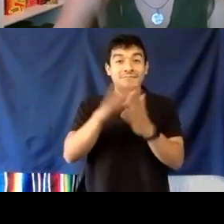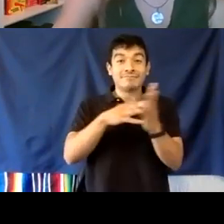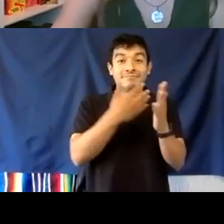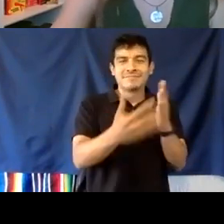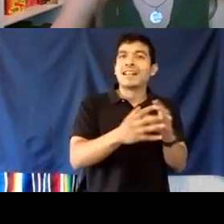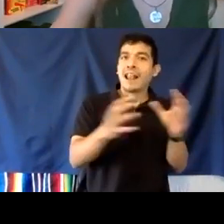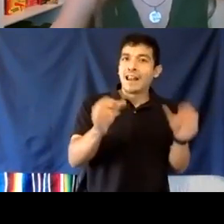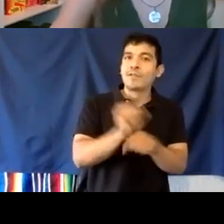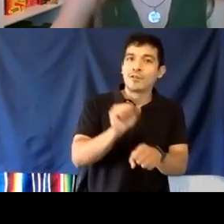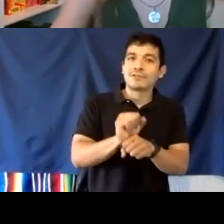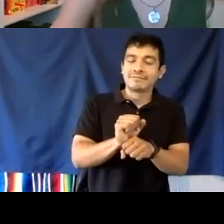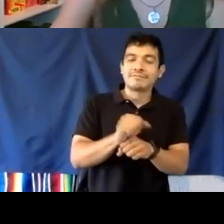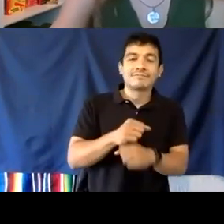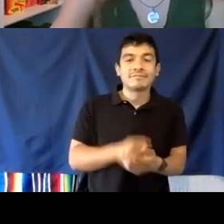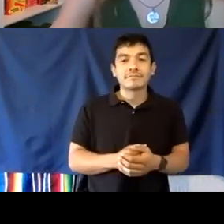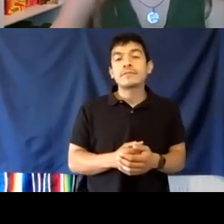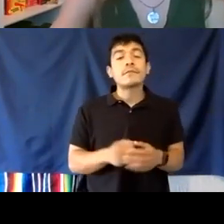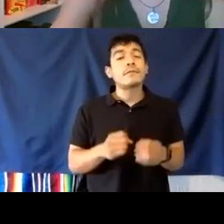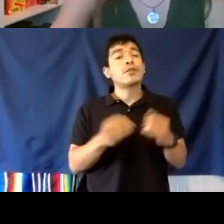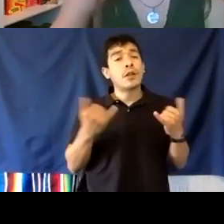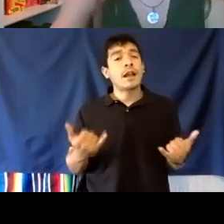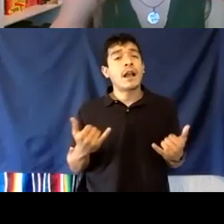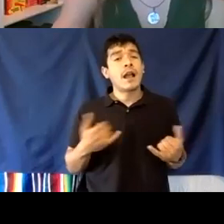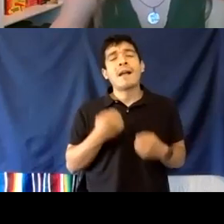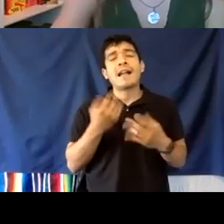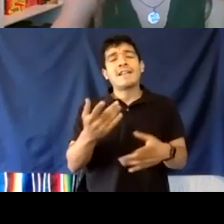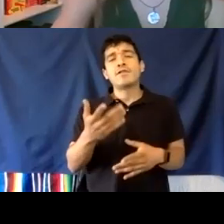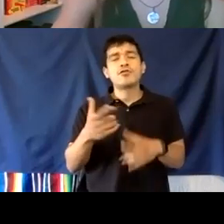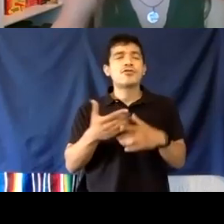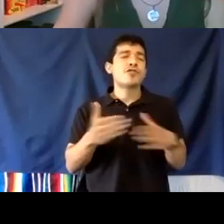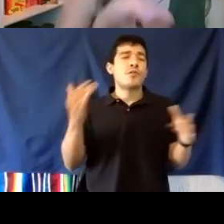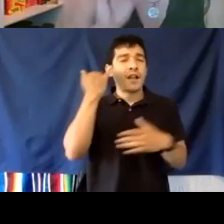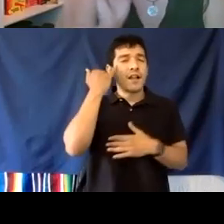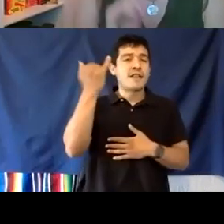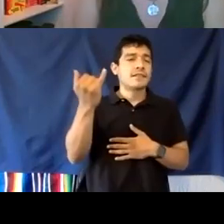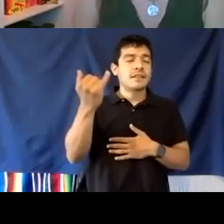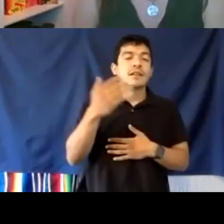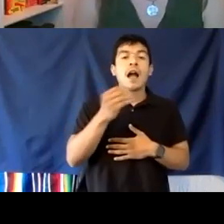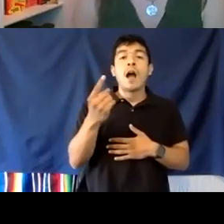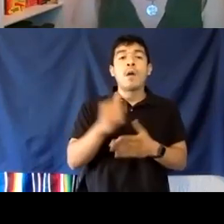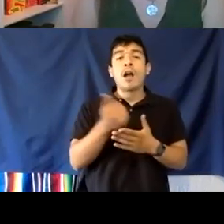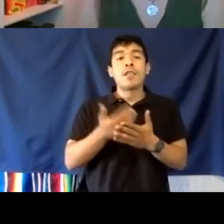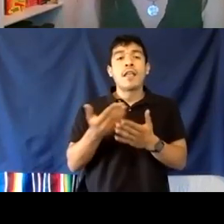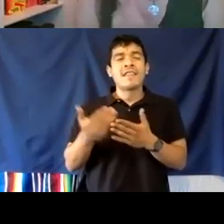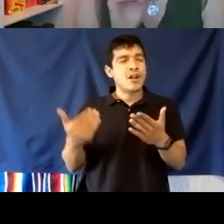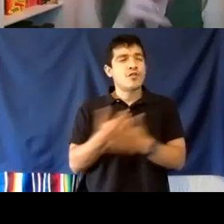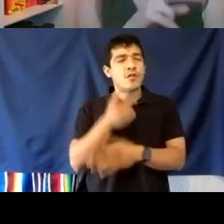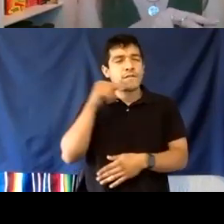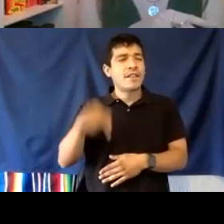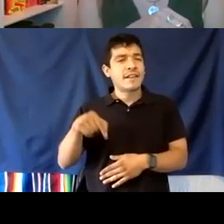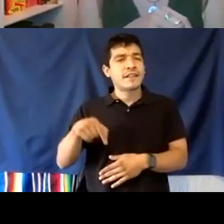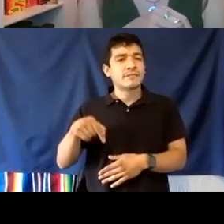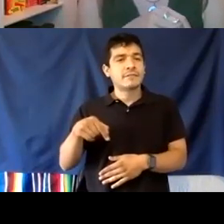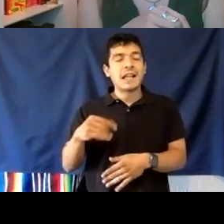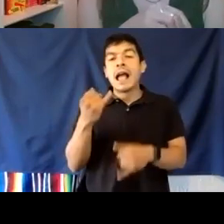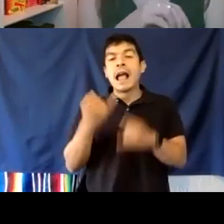work. And so let me give you the overview. And the one other thing that's new for this year, in the last two waves